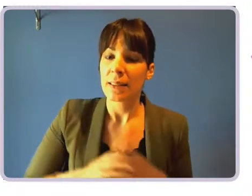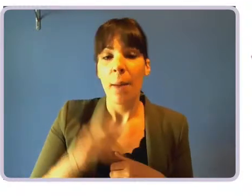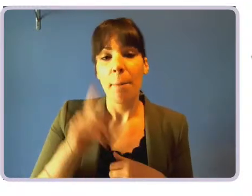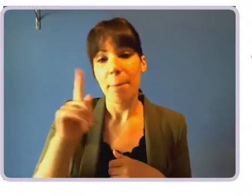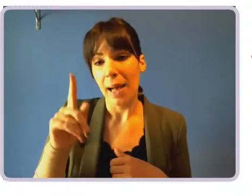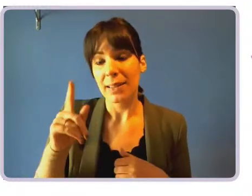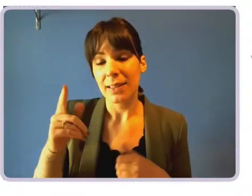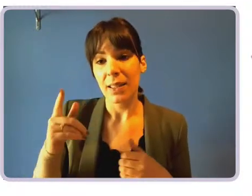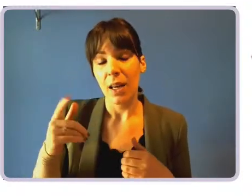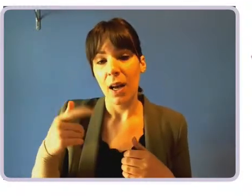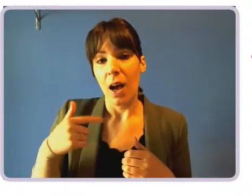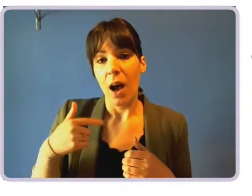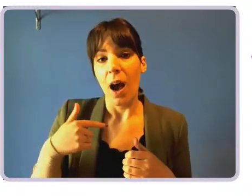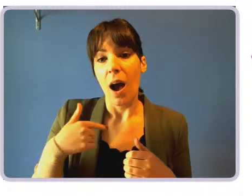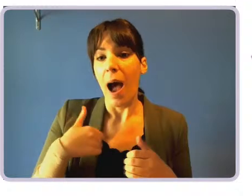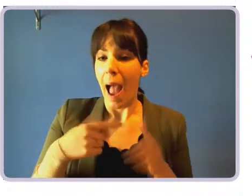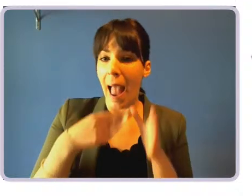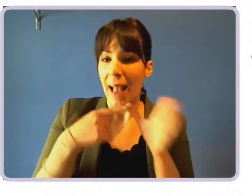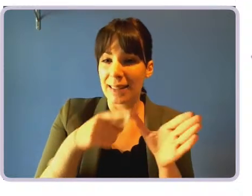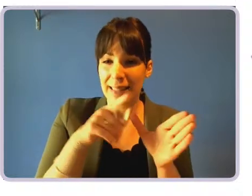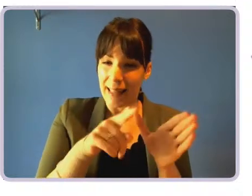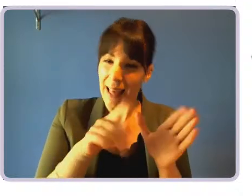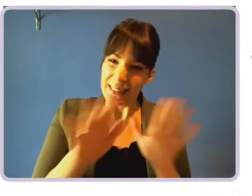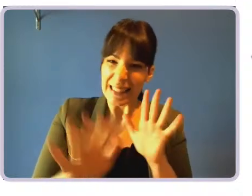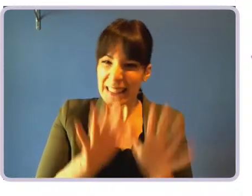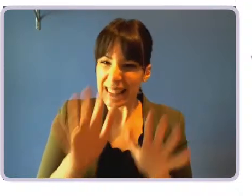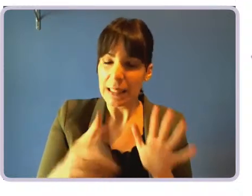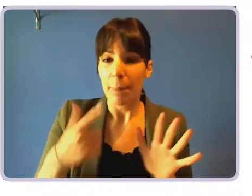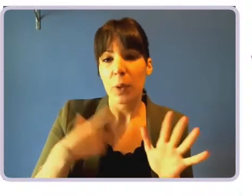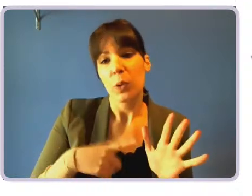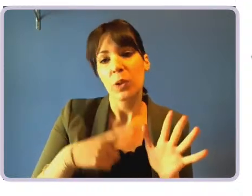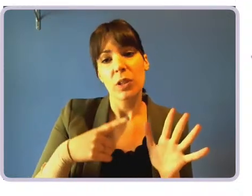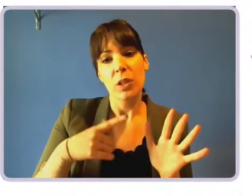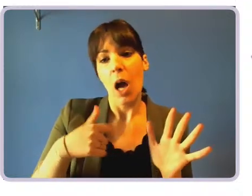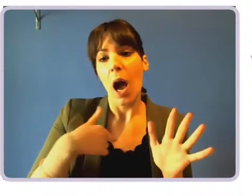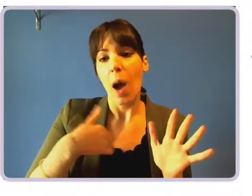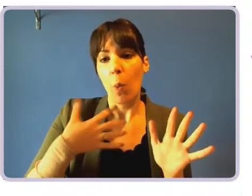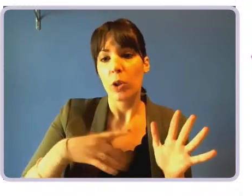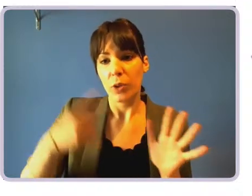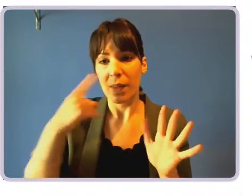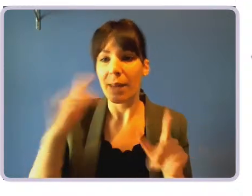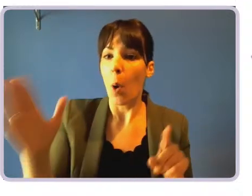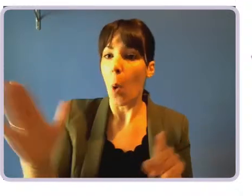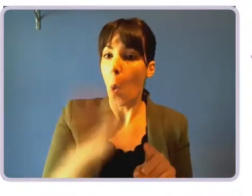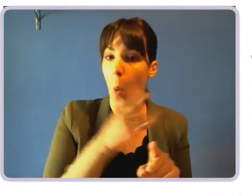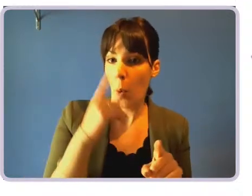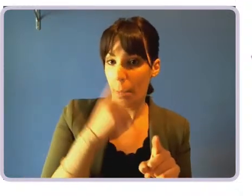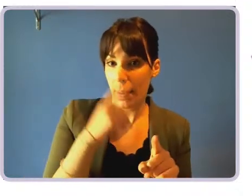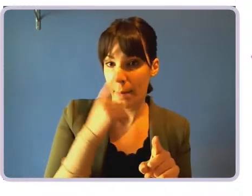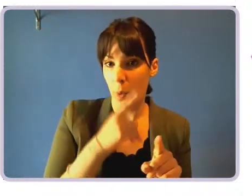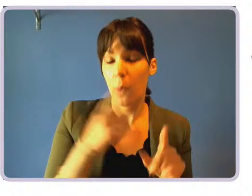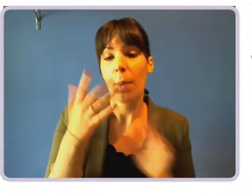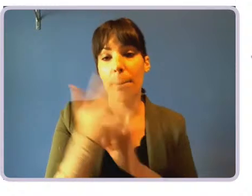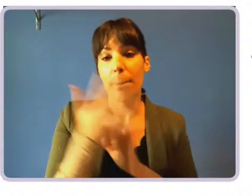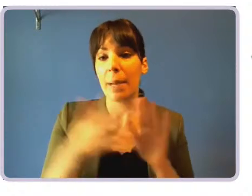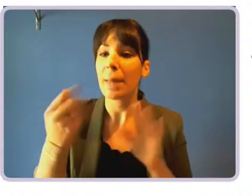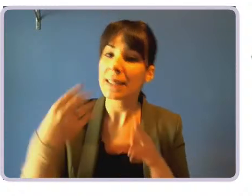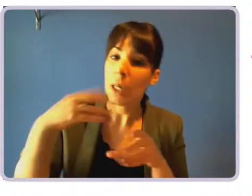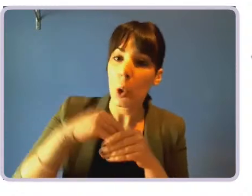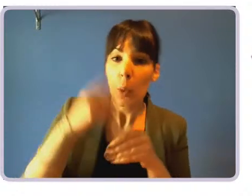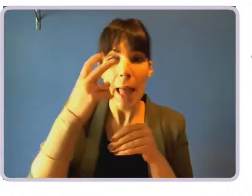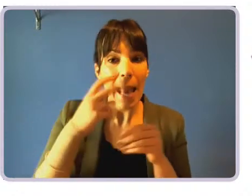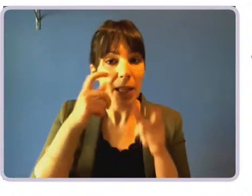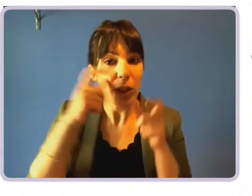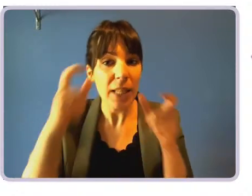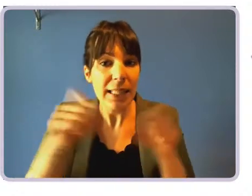lot of people out. And it really means that we need to think about this in the healthcare system, in the aged care system. We need to think about people who aren't on